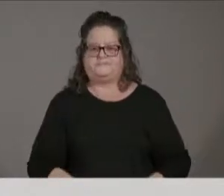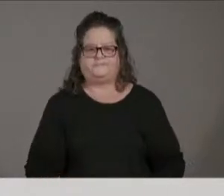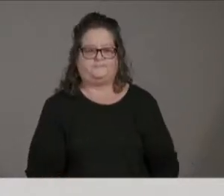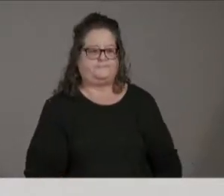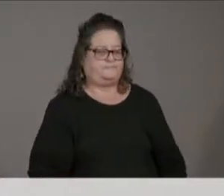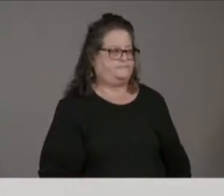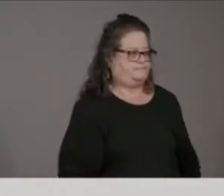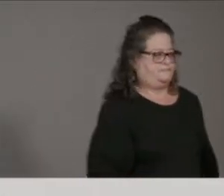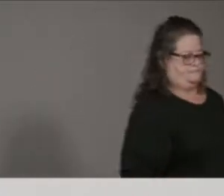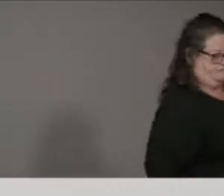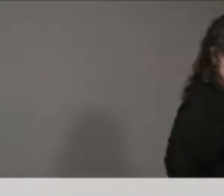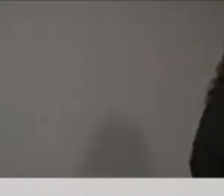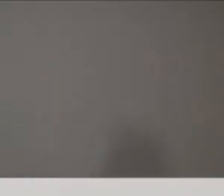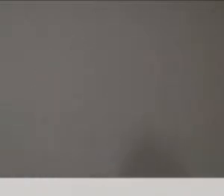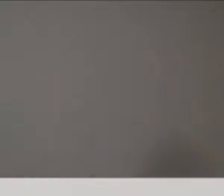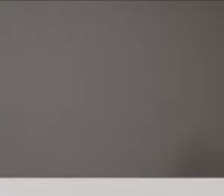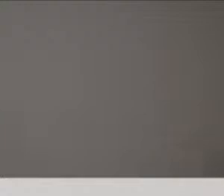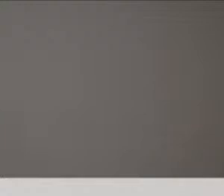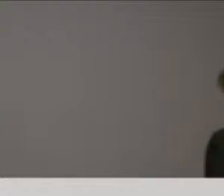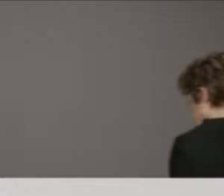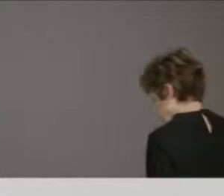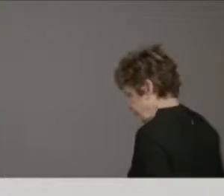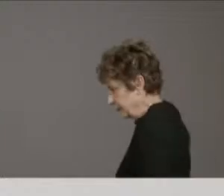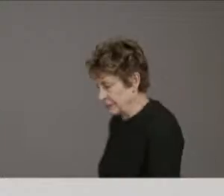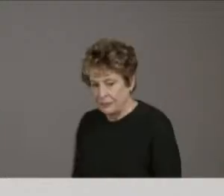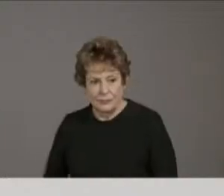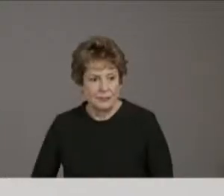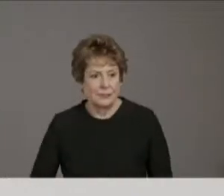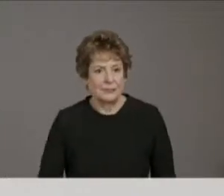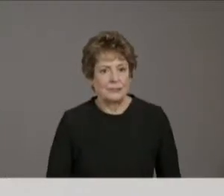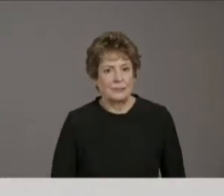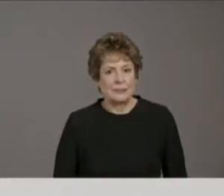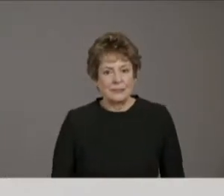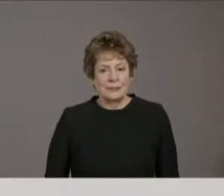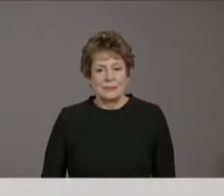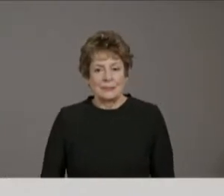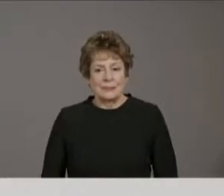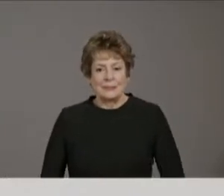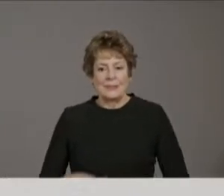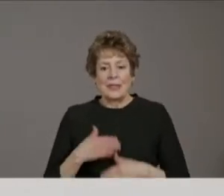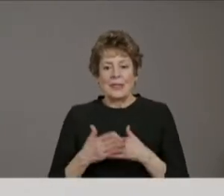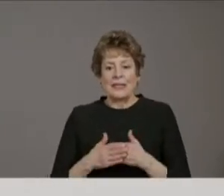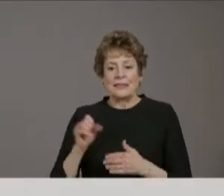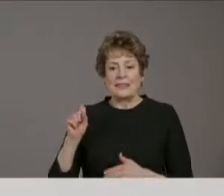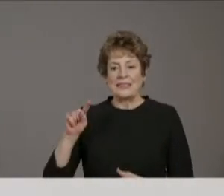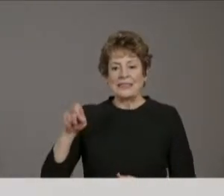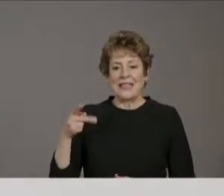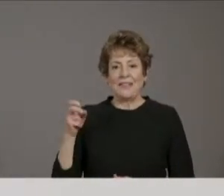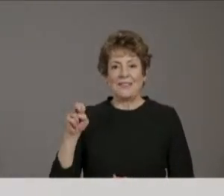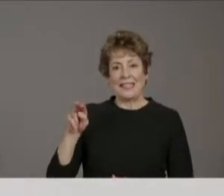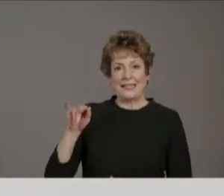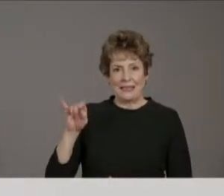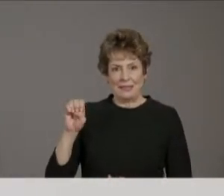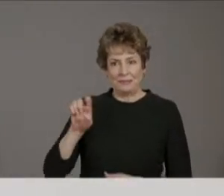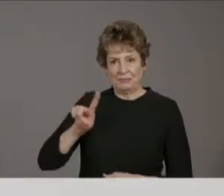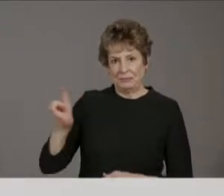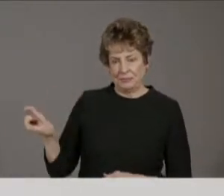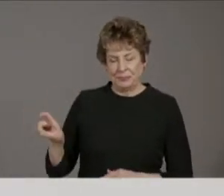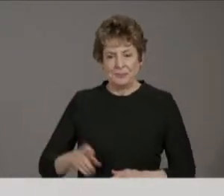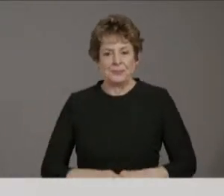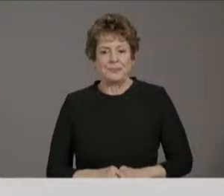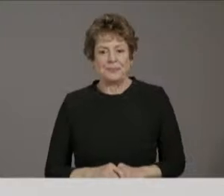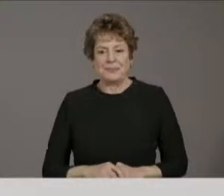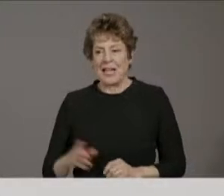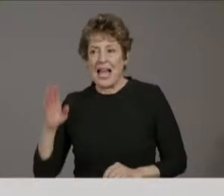Christ. Okay, next up is Stephanie Innes. Hey, Stephanie. Hi, Dr. Christ. I